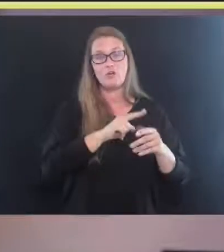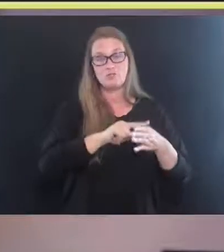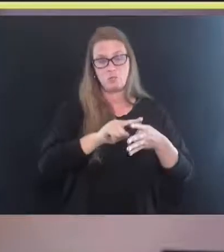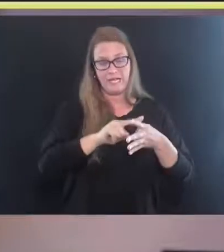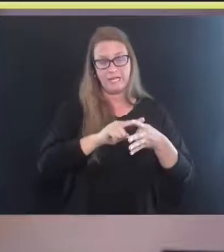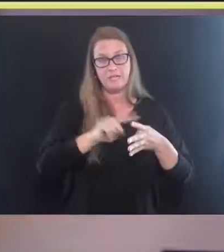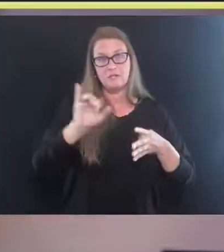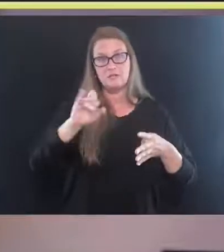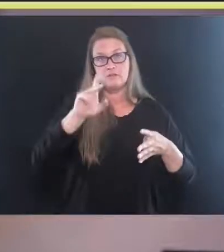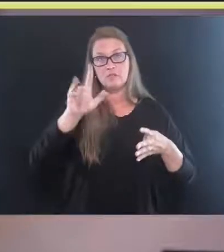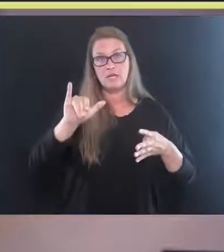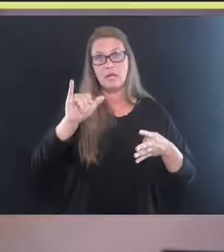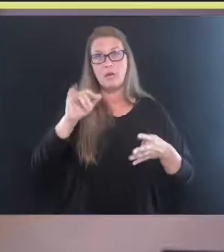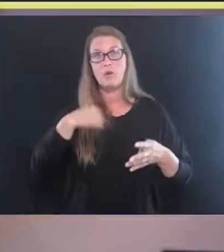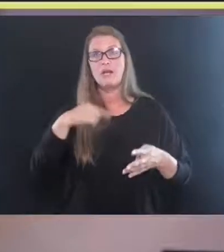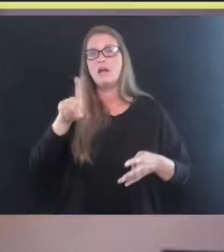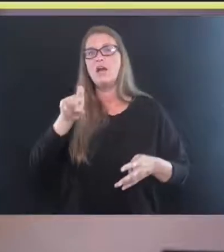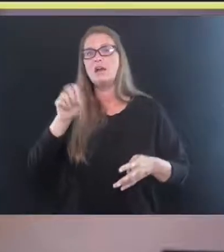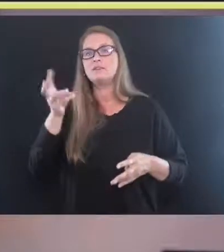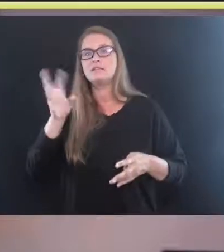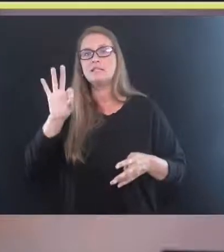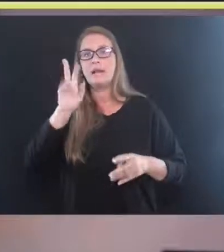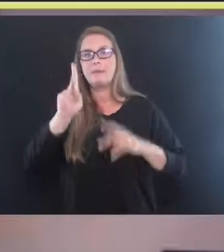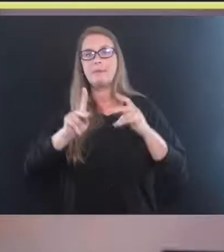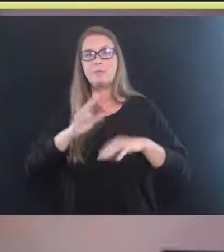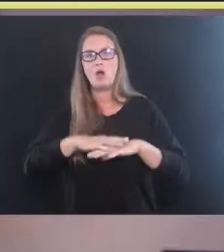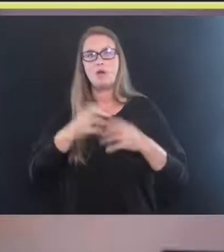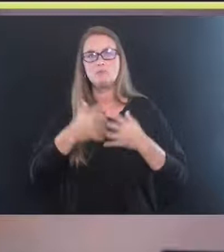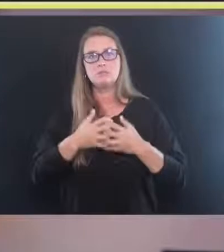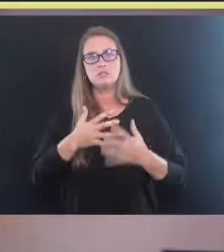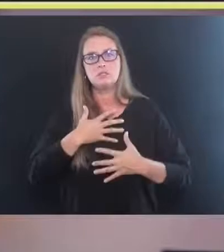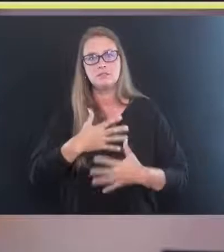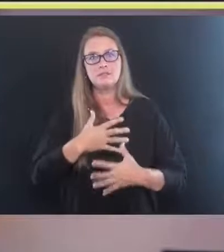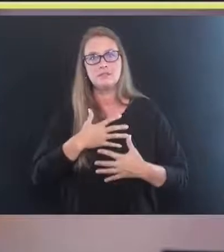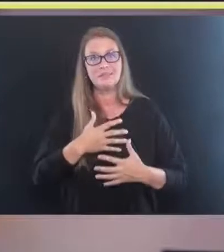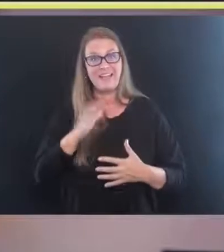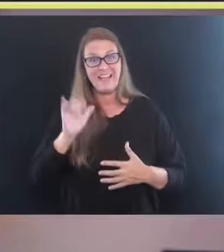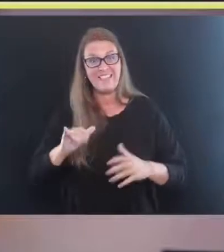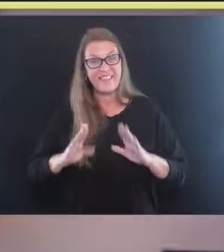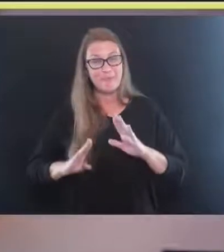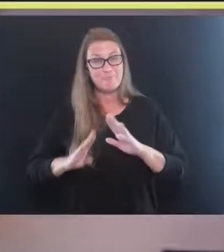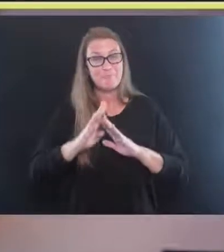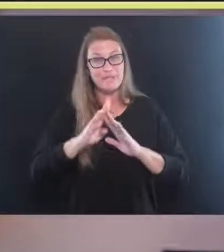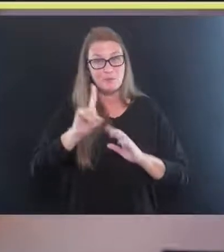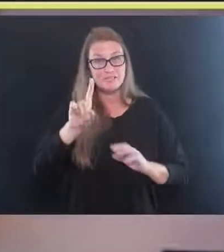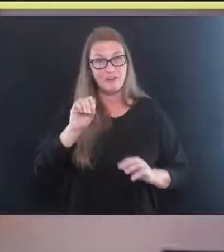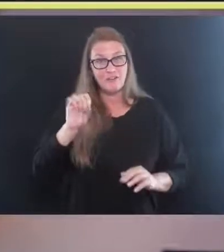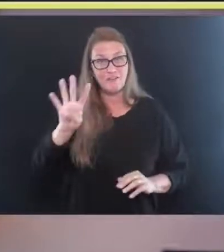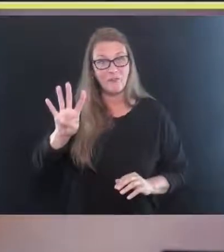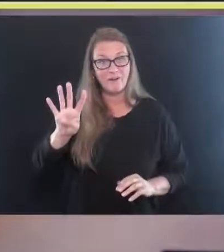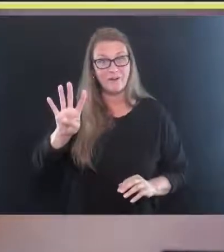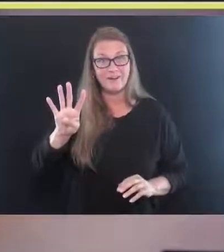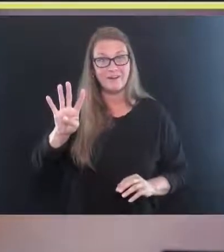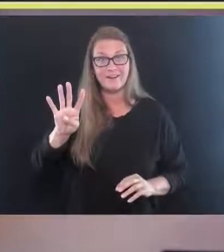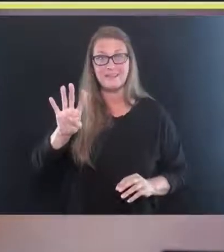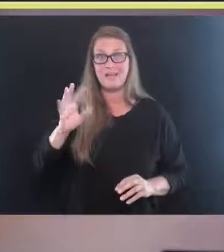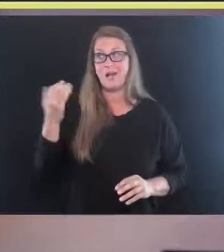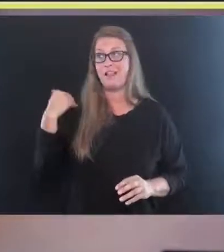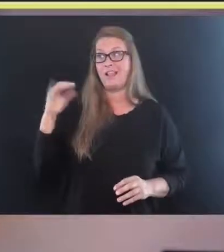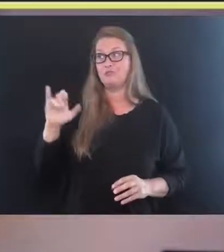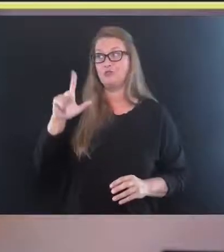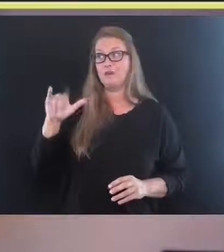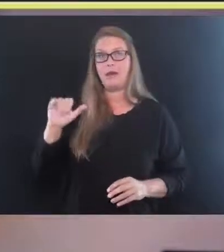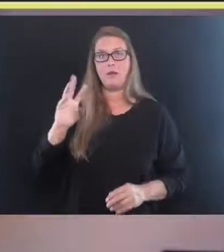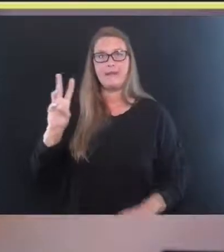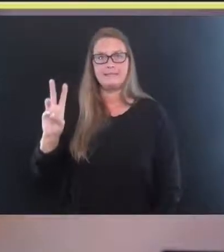we have 169 people on ventilators. Our peak was 104, and the first week in July, we were 6.